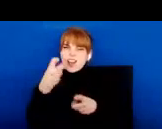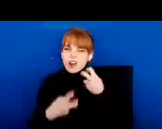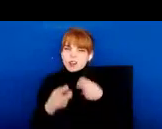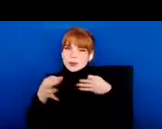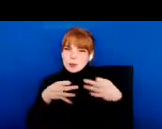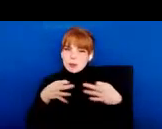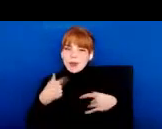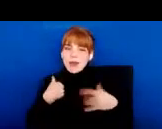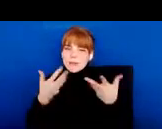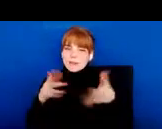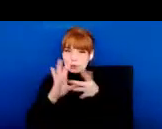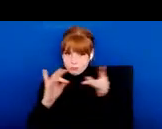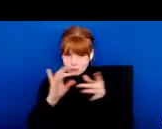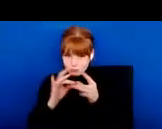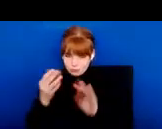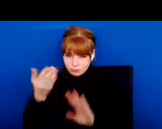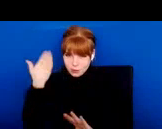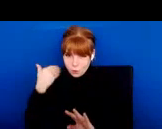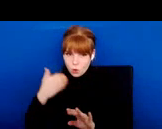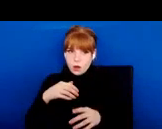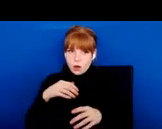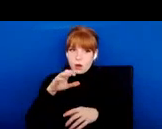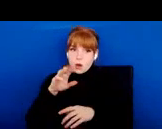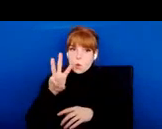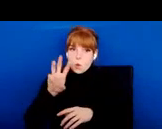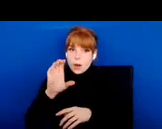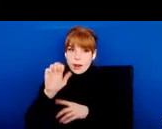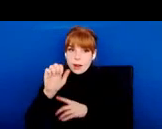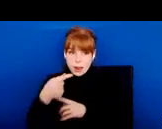before that WCAG says you need at least 3 to 1 contrast